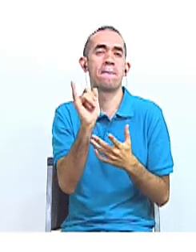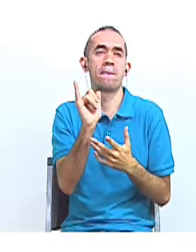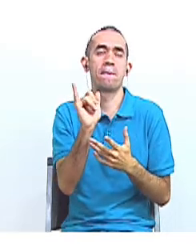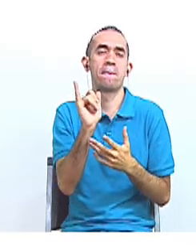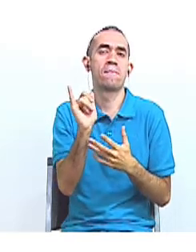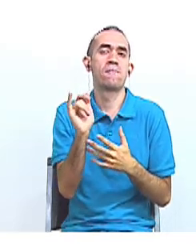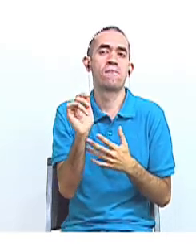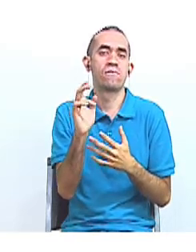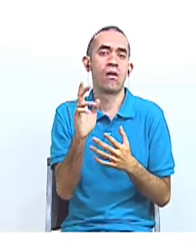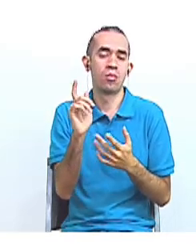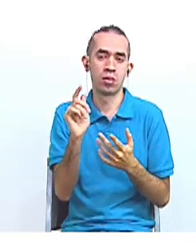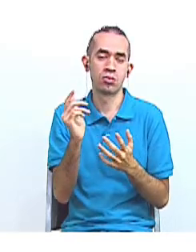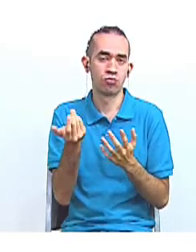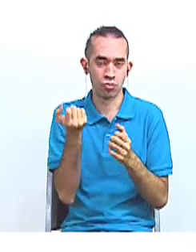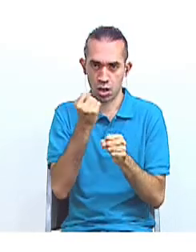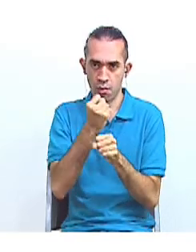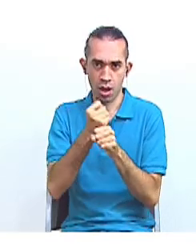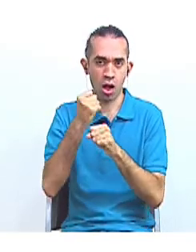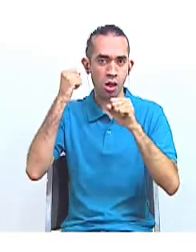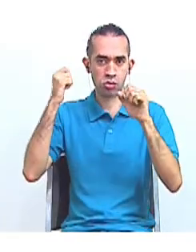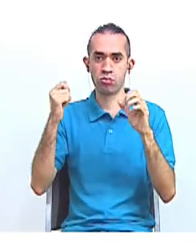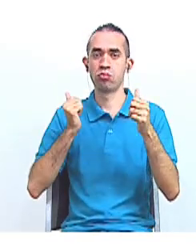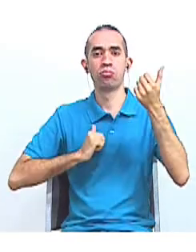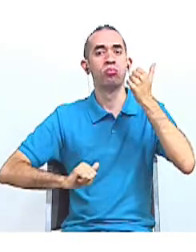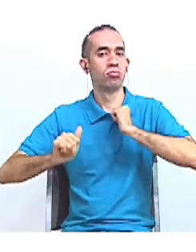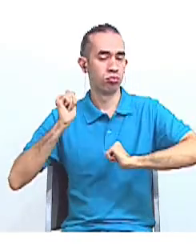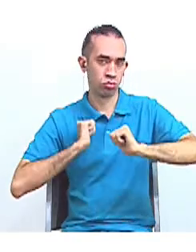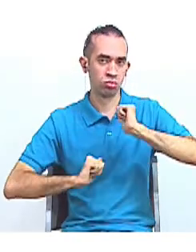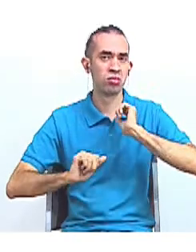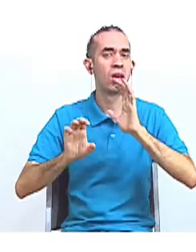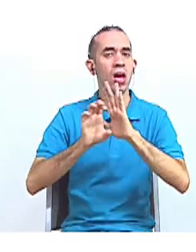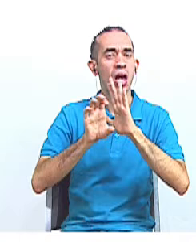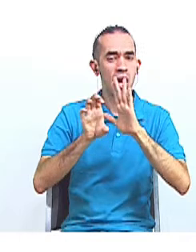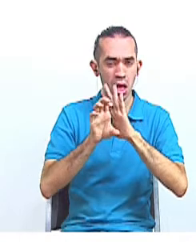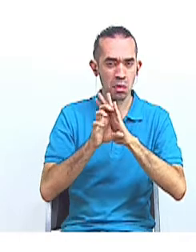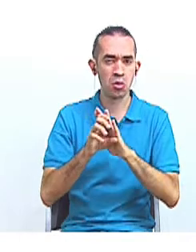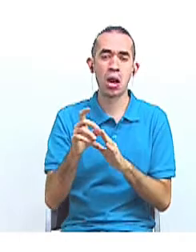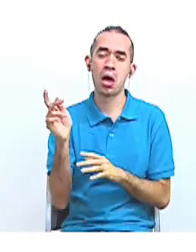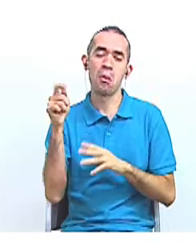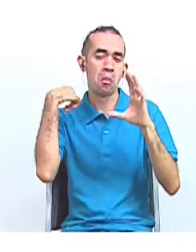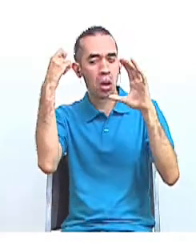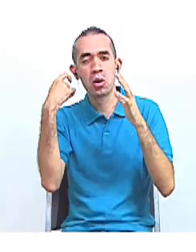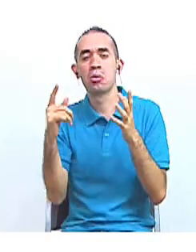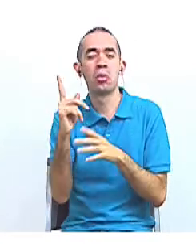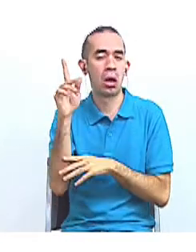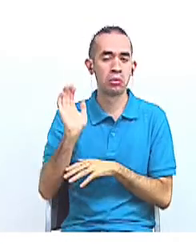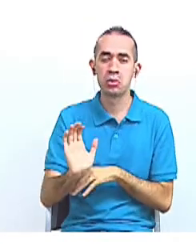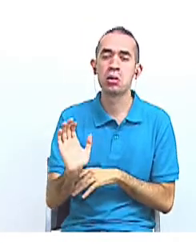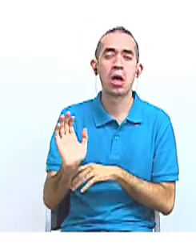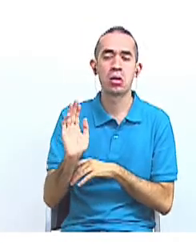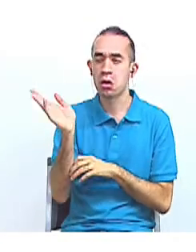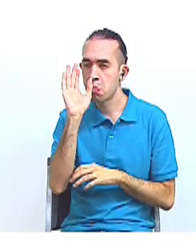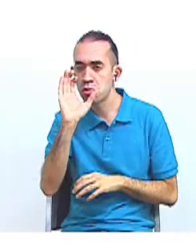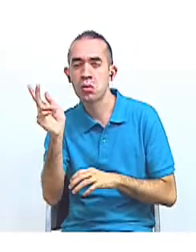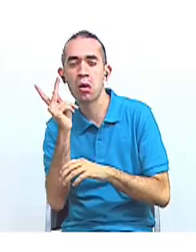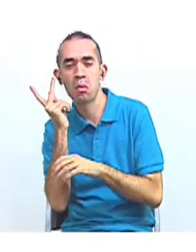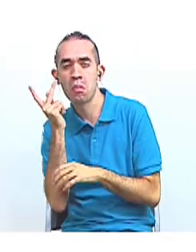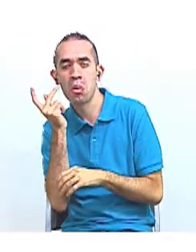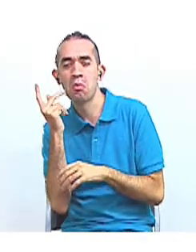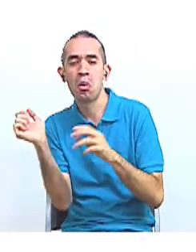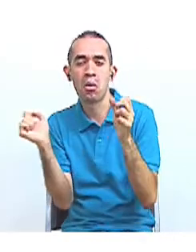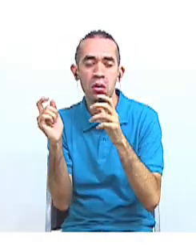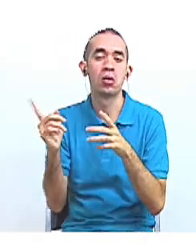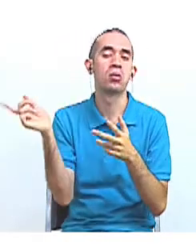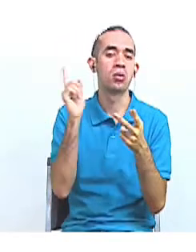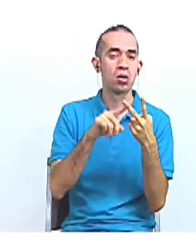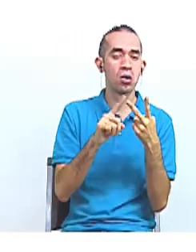she became an actress. And she has been in films like Winter's Bone and The Hunger Games. Those